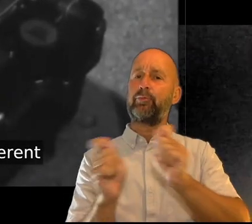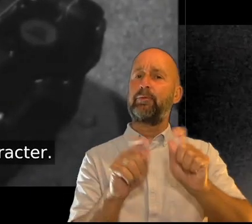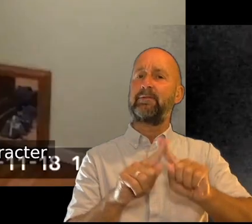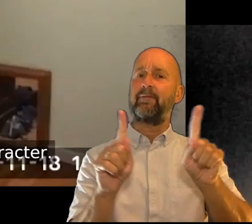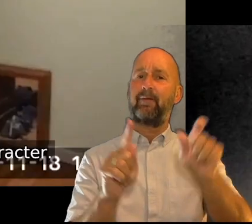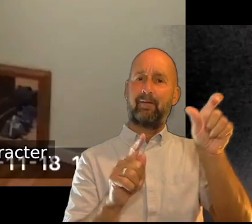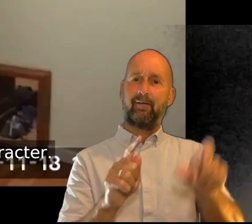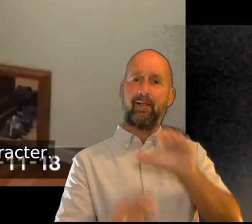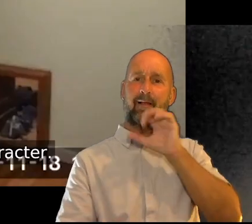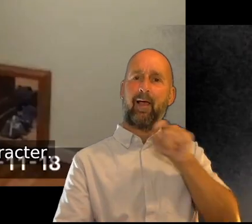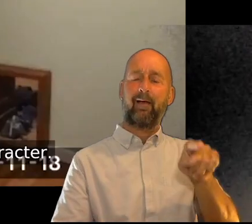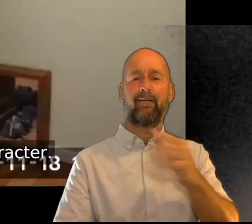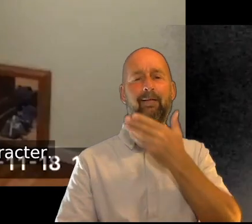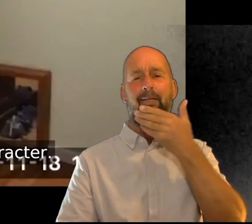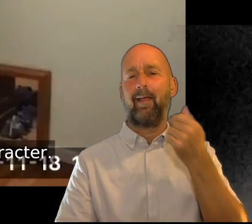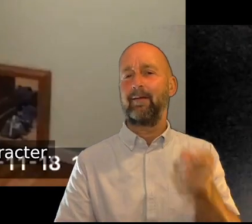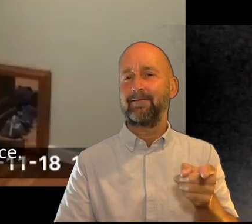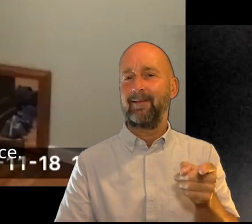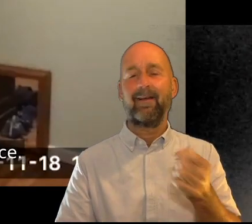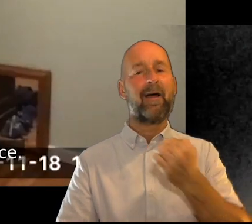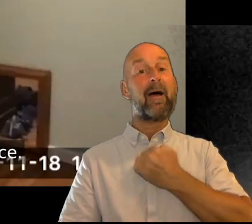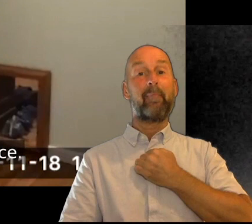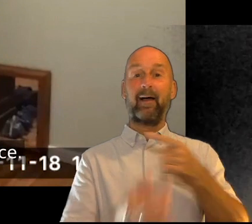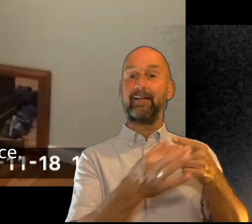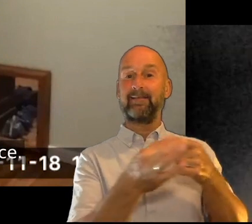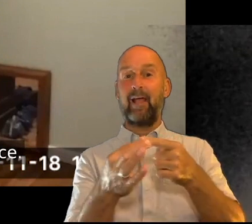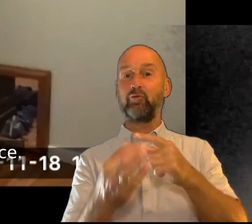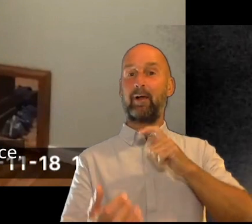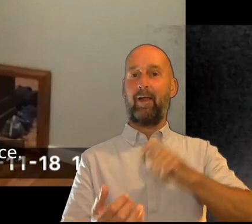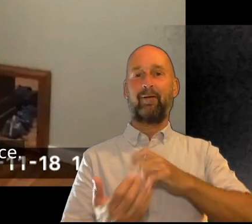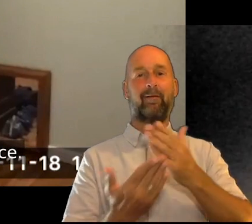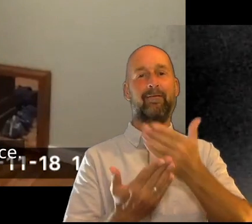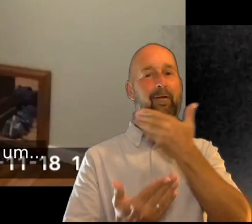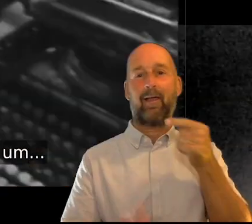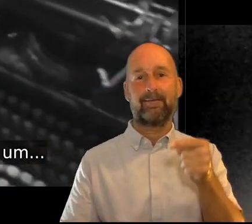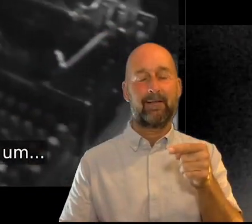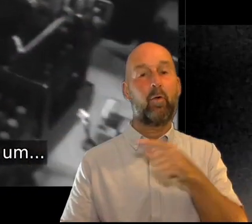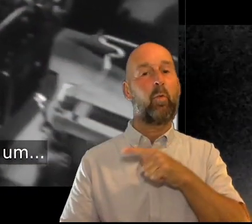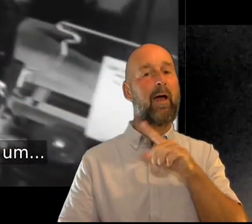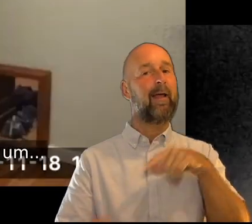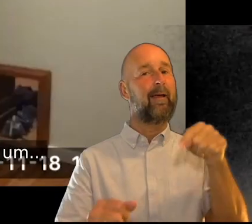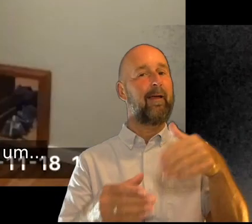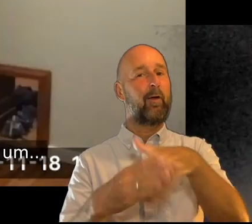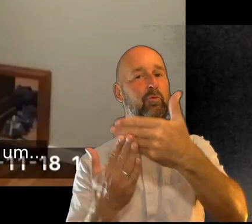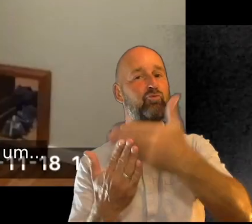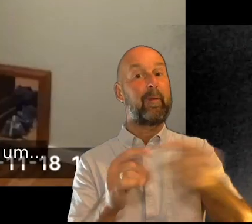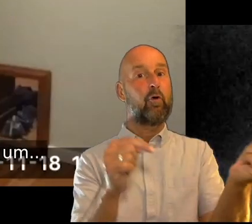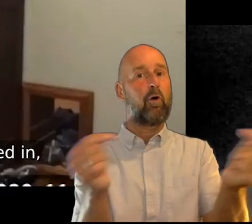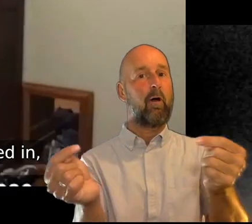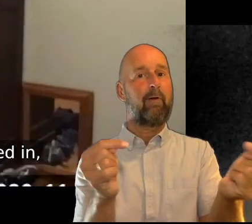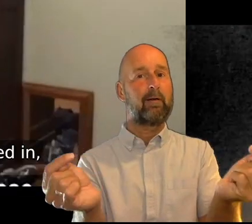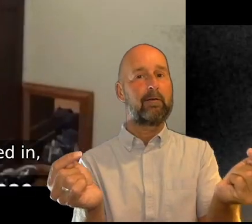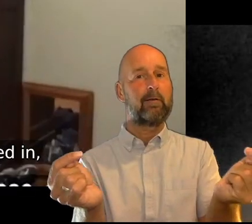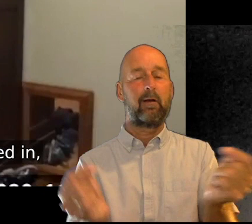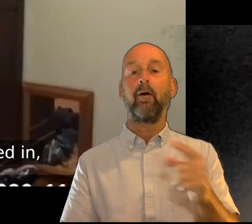bit different, because this guy was such a nice character. My central character's not as nice, but I think it needed more conflict. I